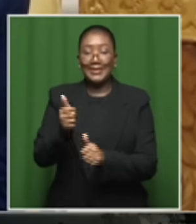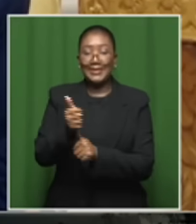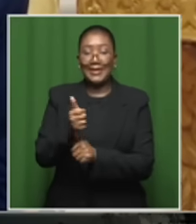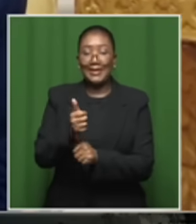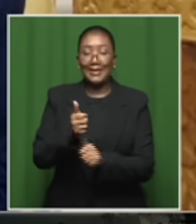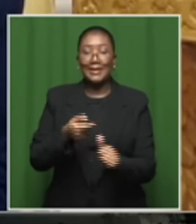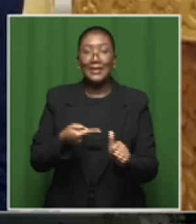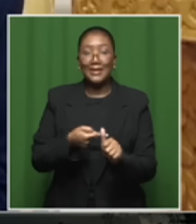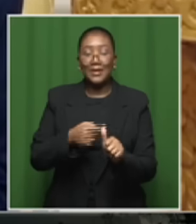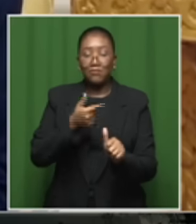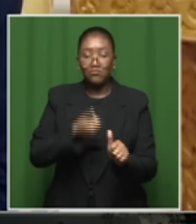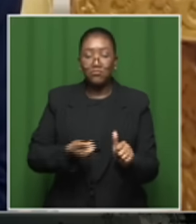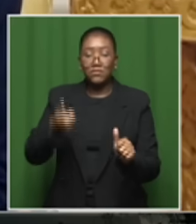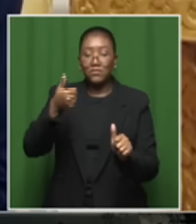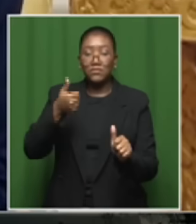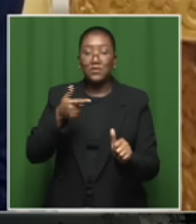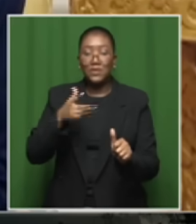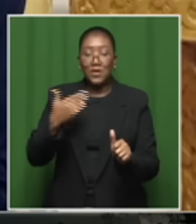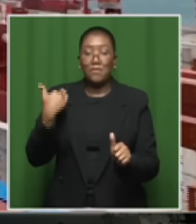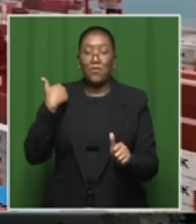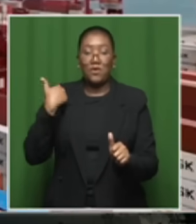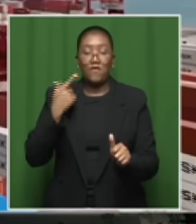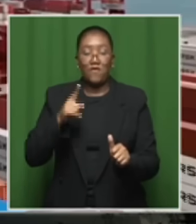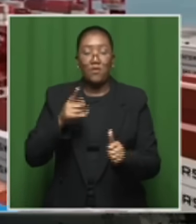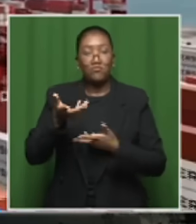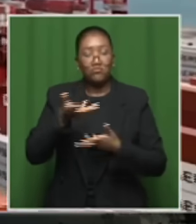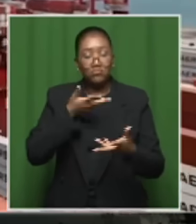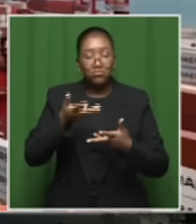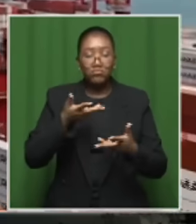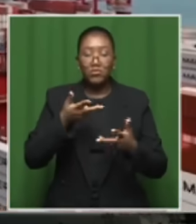very senior. That is the